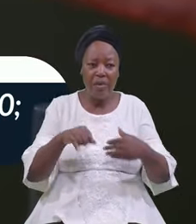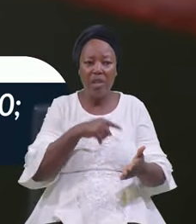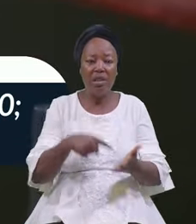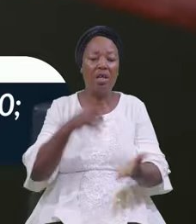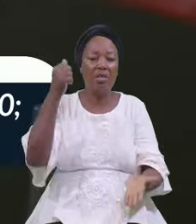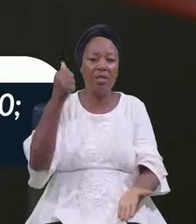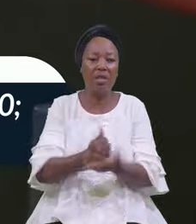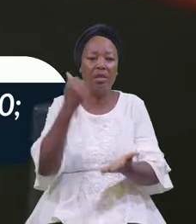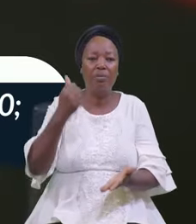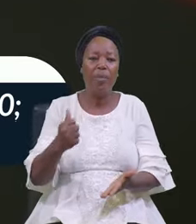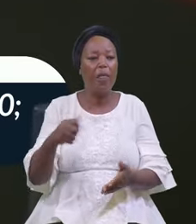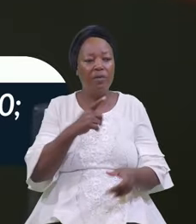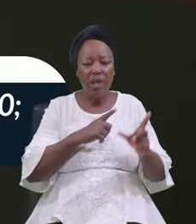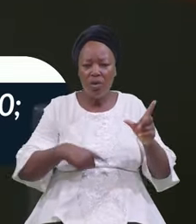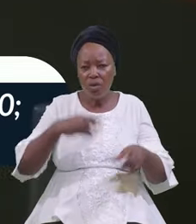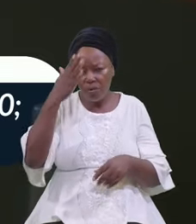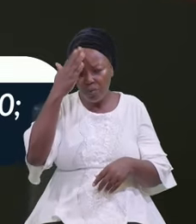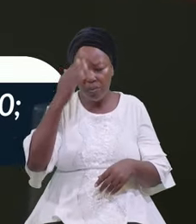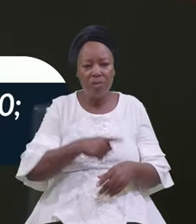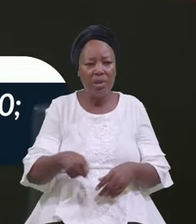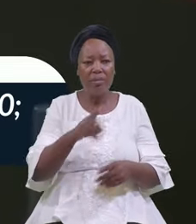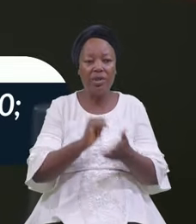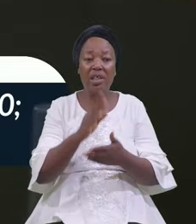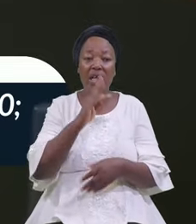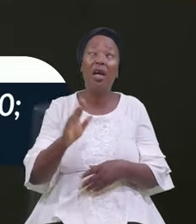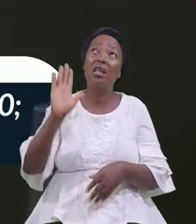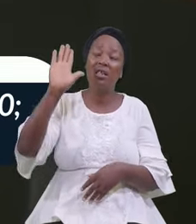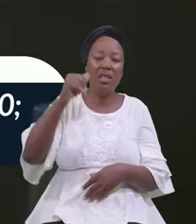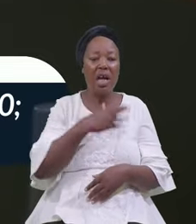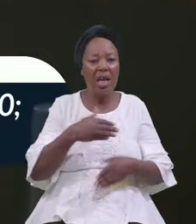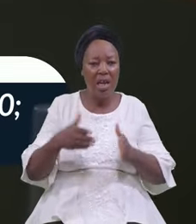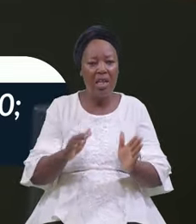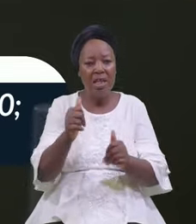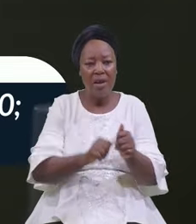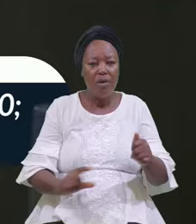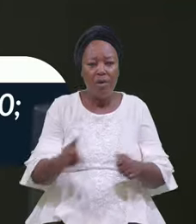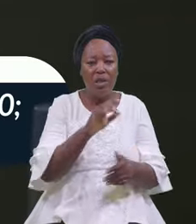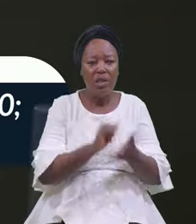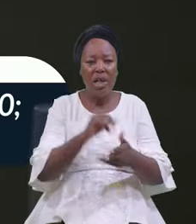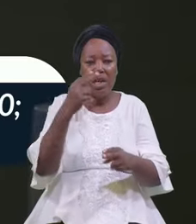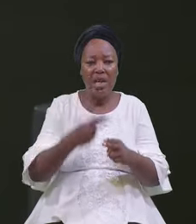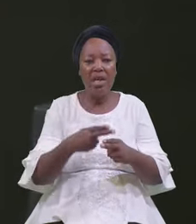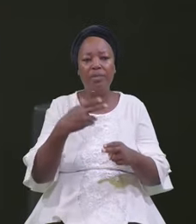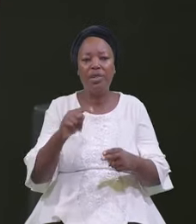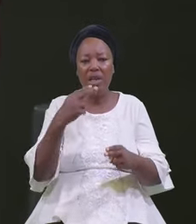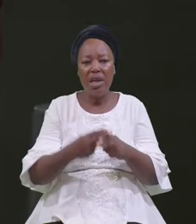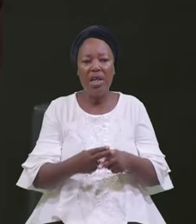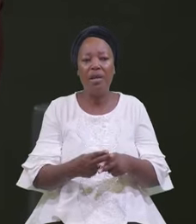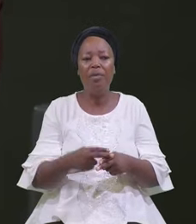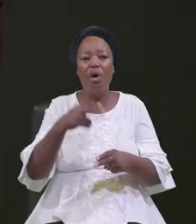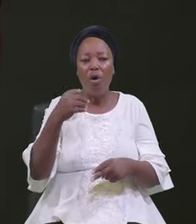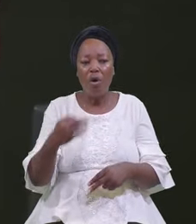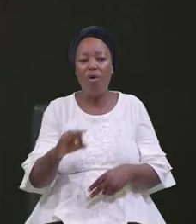Lord knoweth them that are his, and let everyone that nameth the name